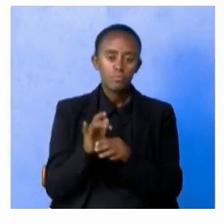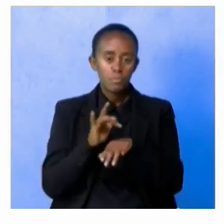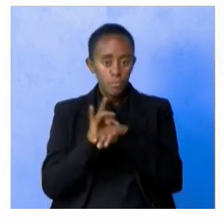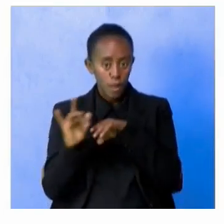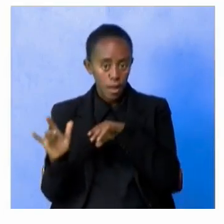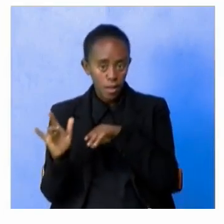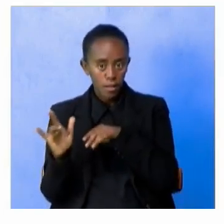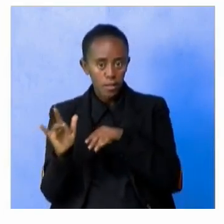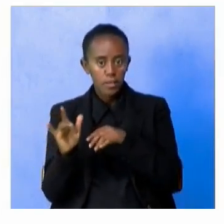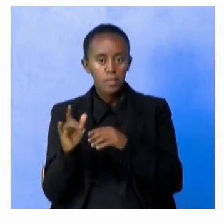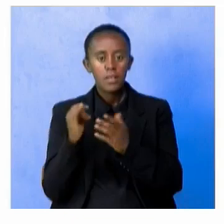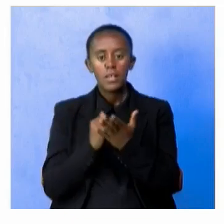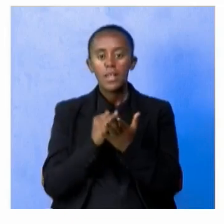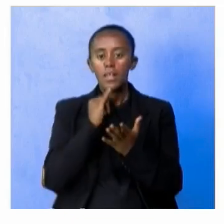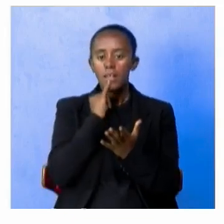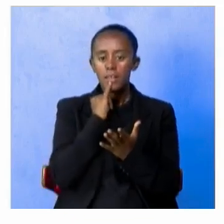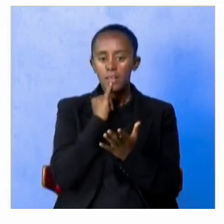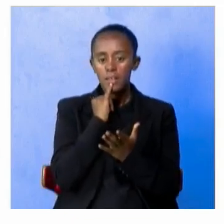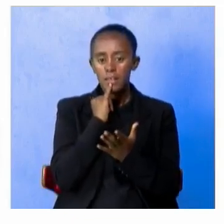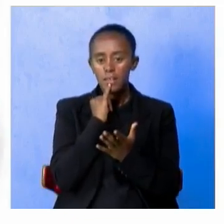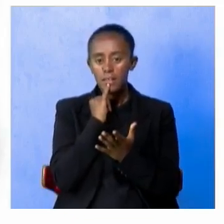Blank, it